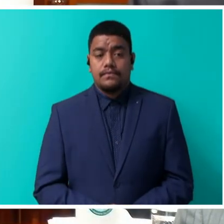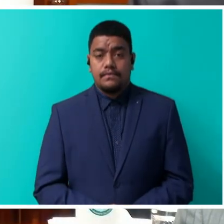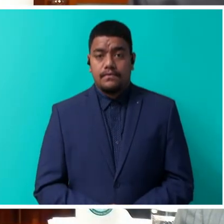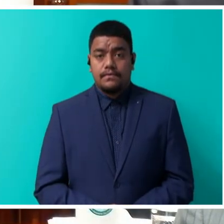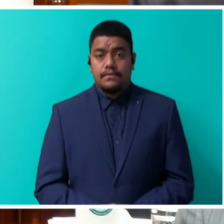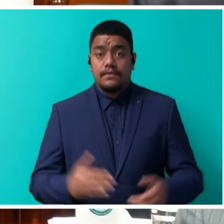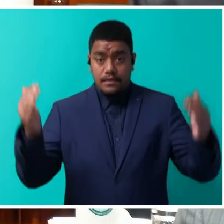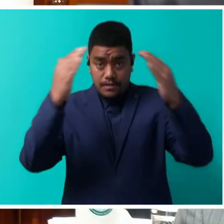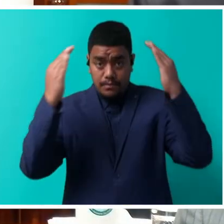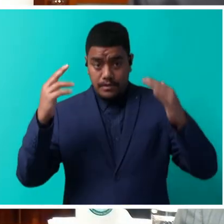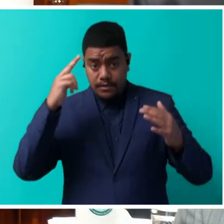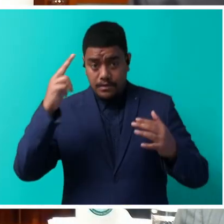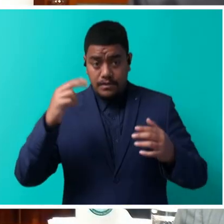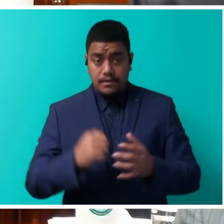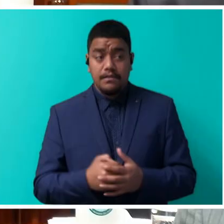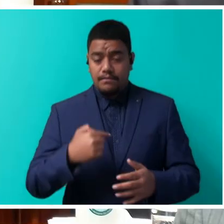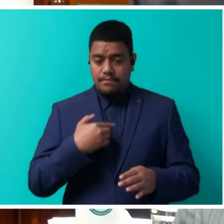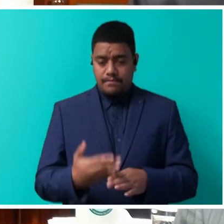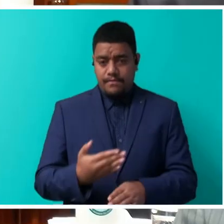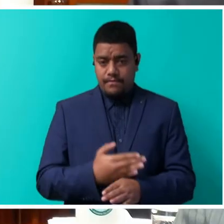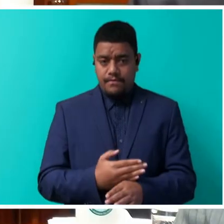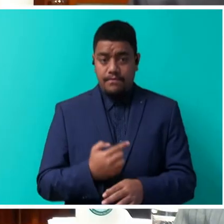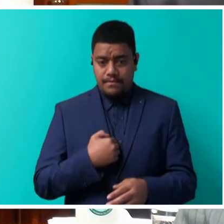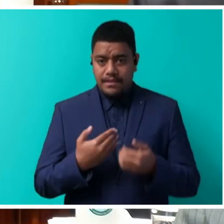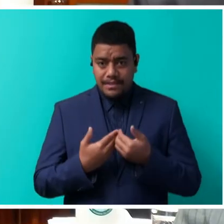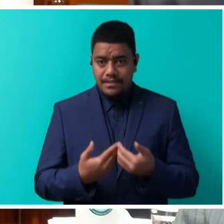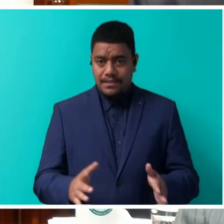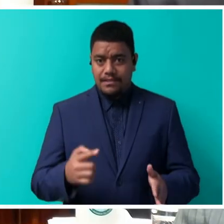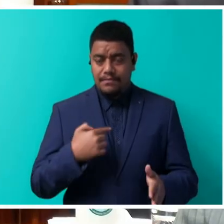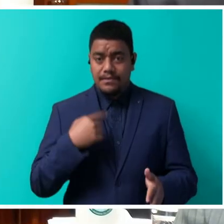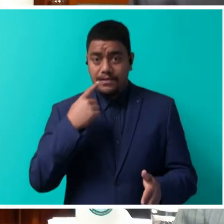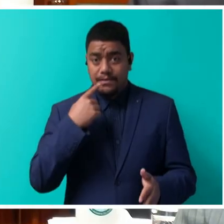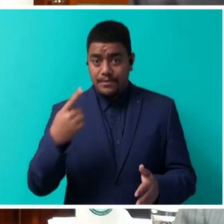Mr. Speaker, sir, before I begin with my speech,